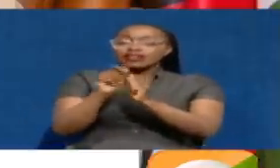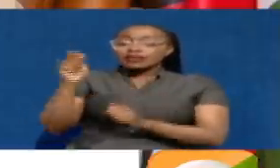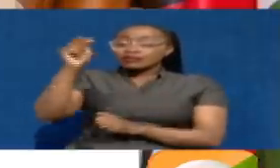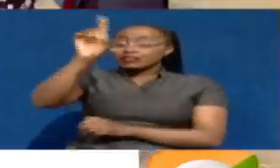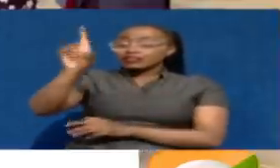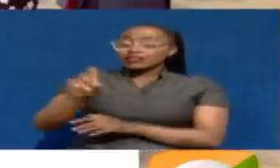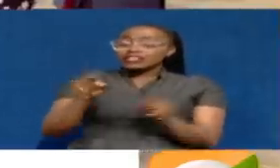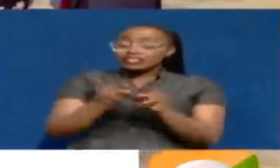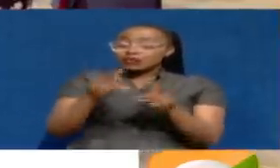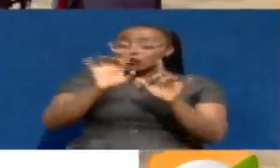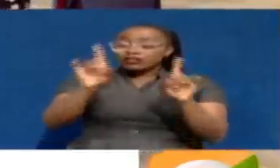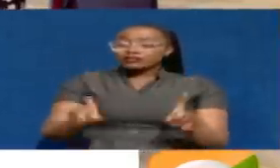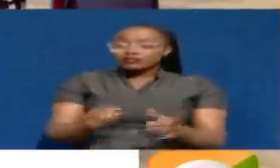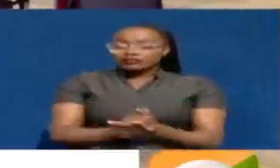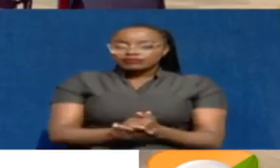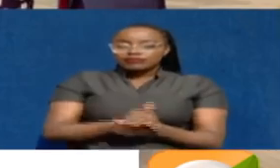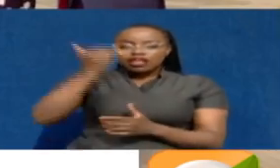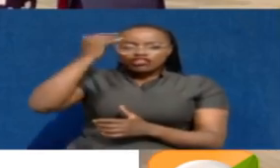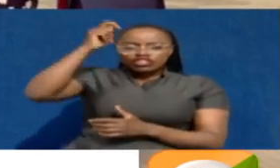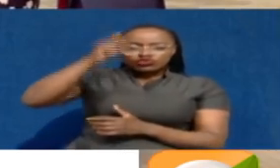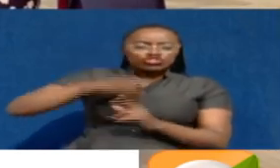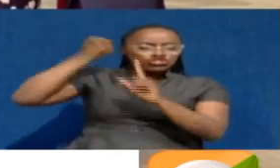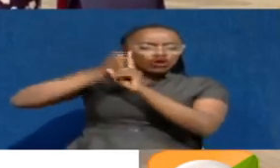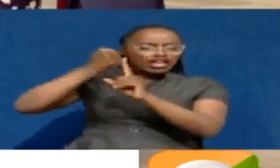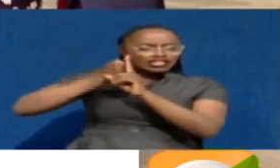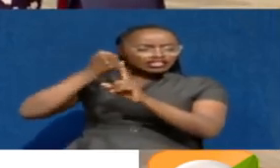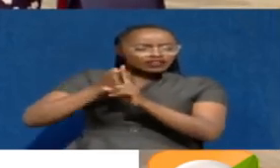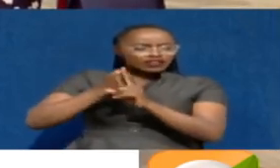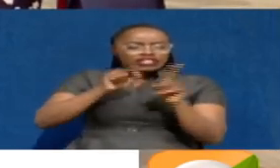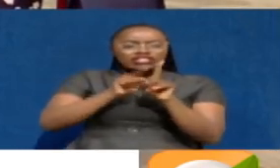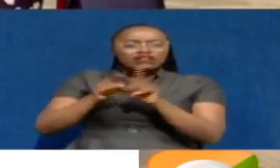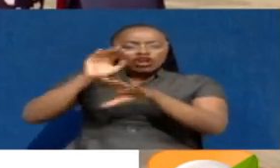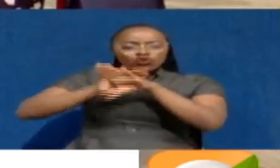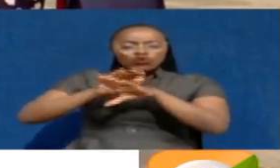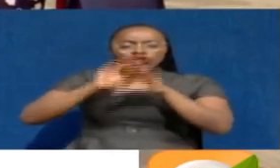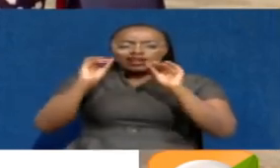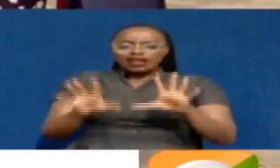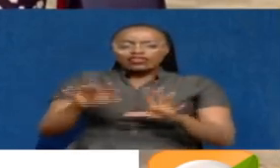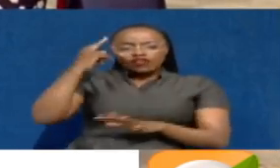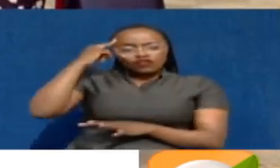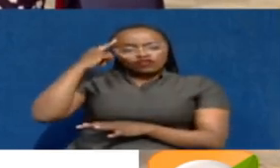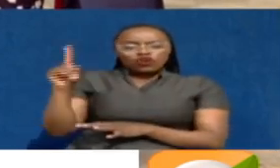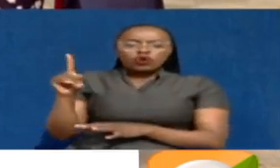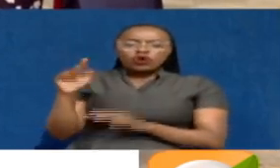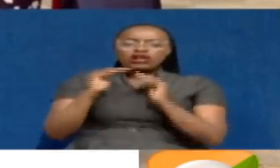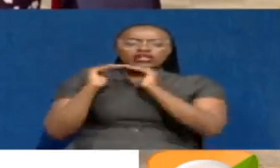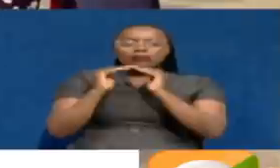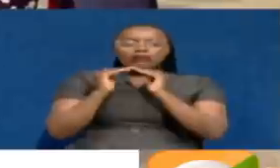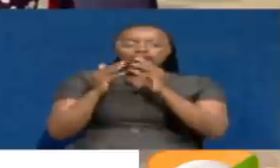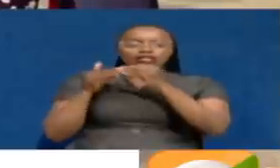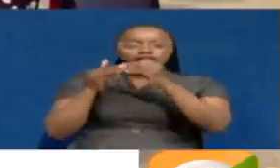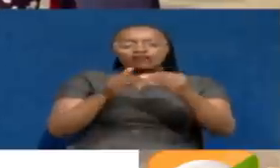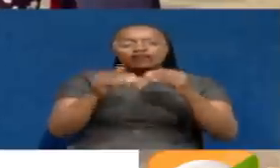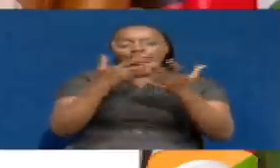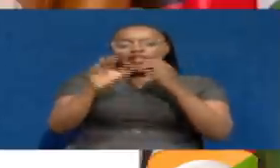with the president that way? Judicial activism is also not good for democratic governance